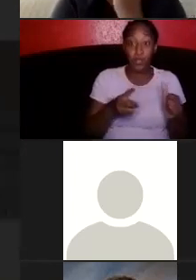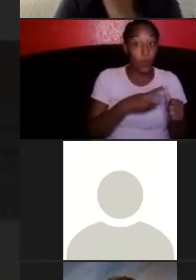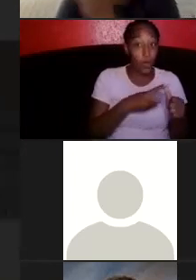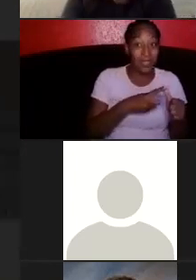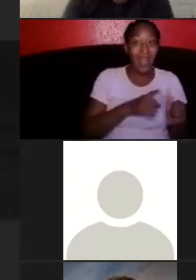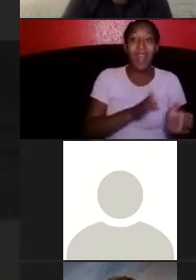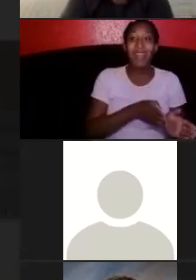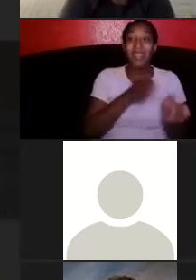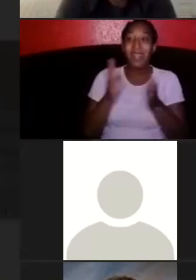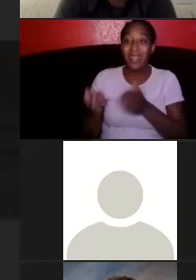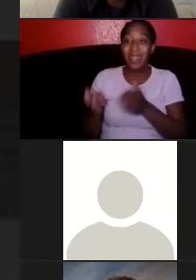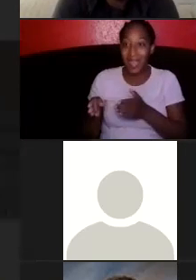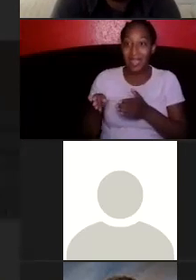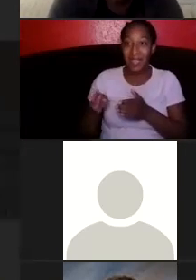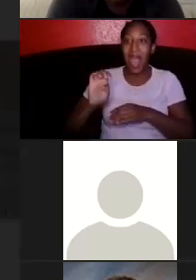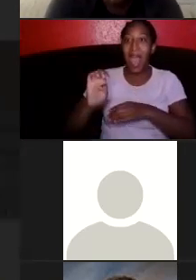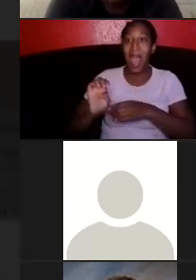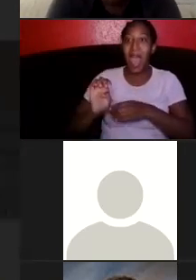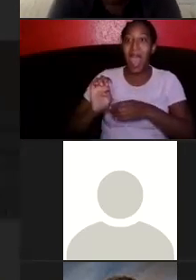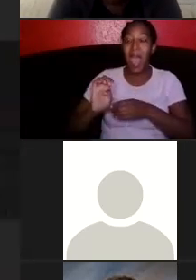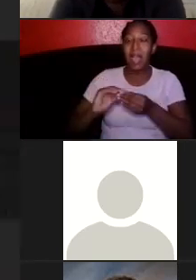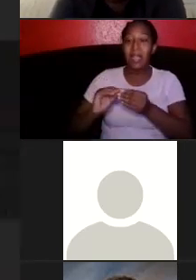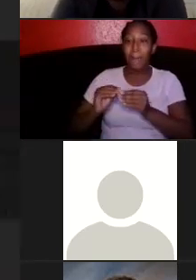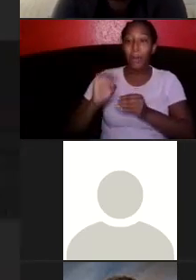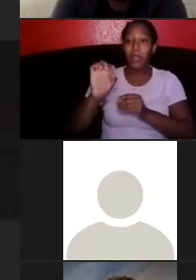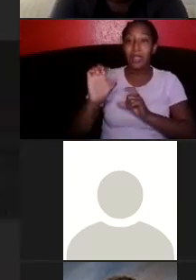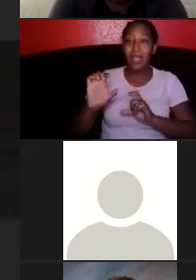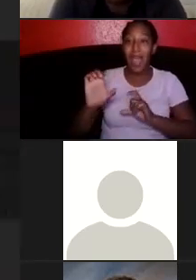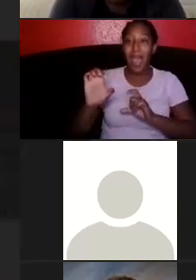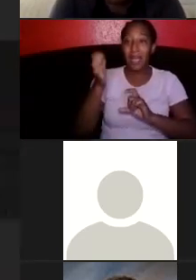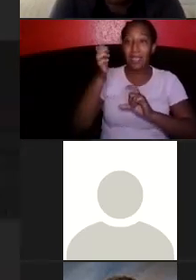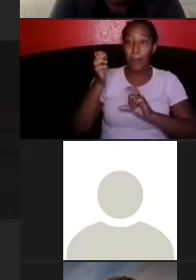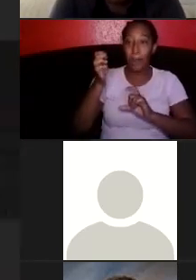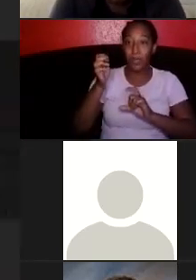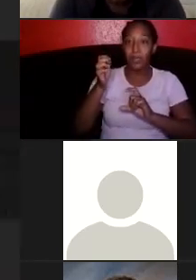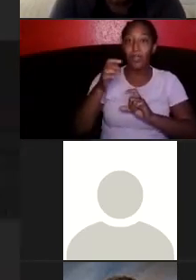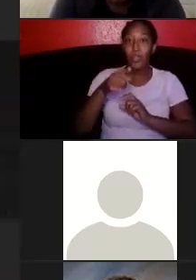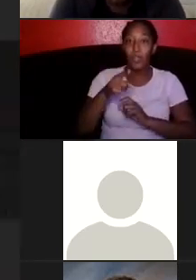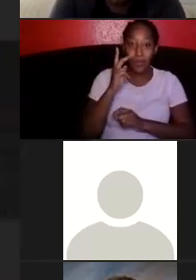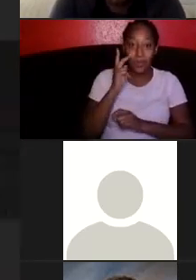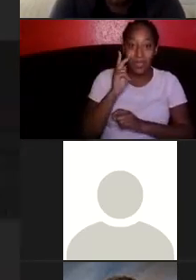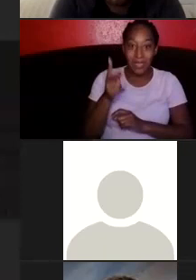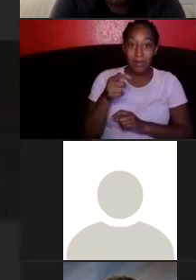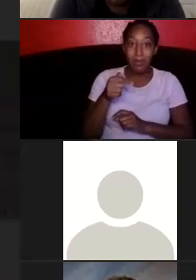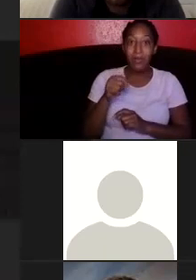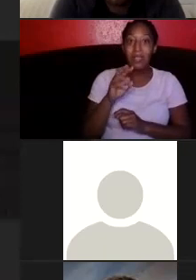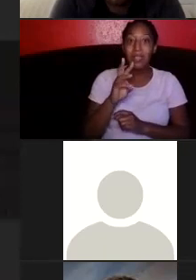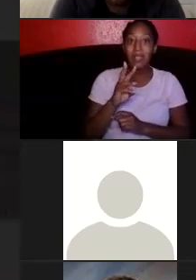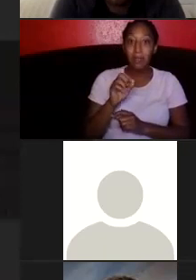So 6.673 times 5.98 times 70 divided